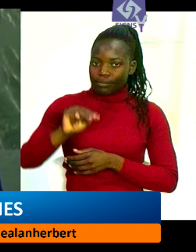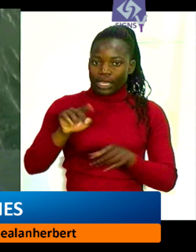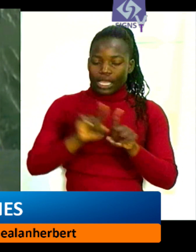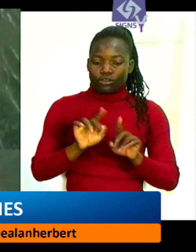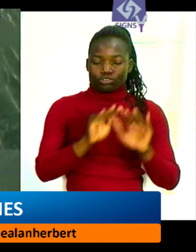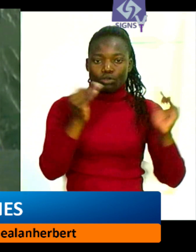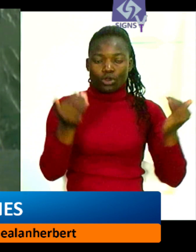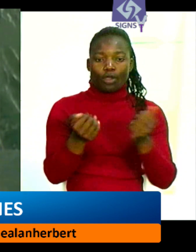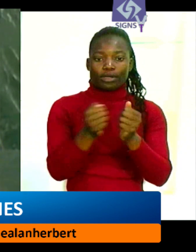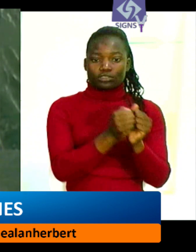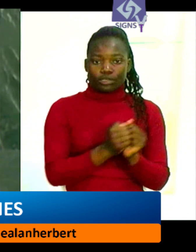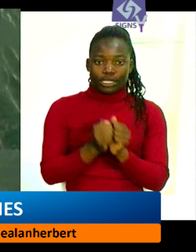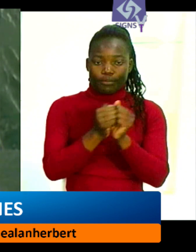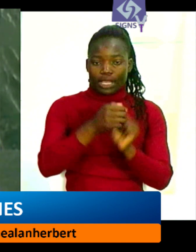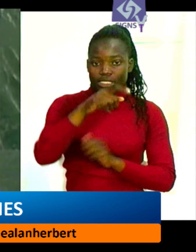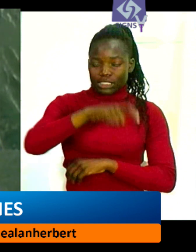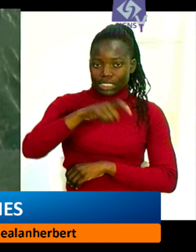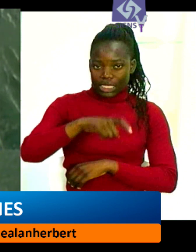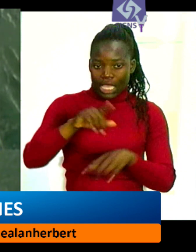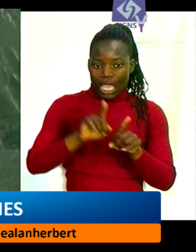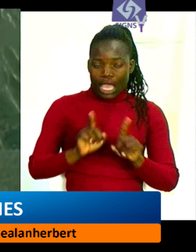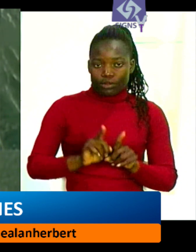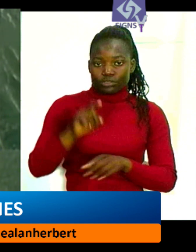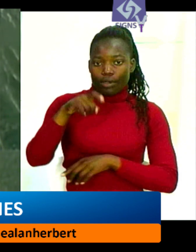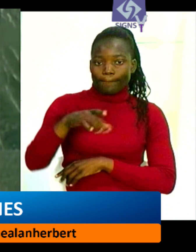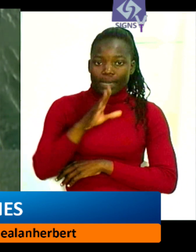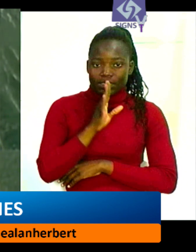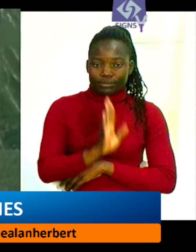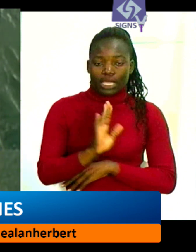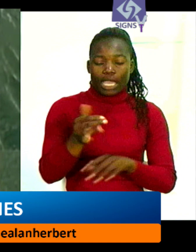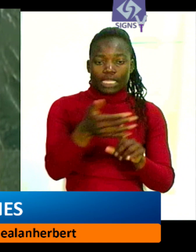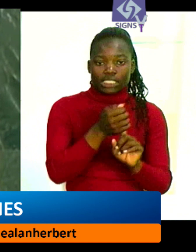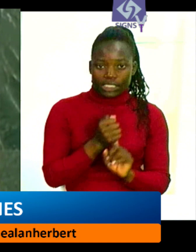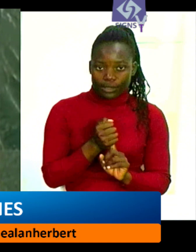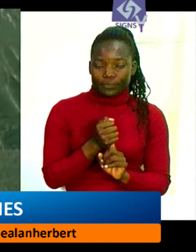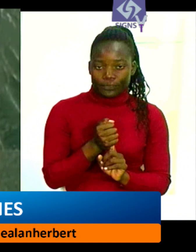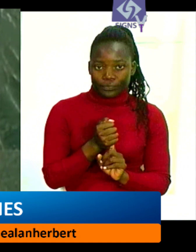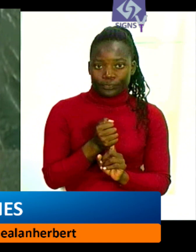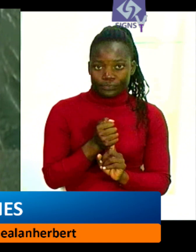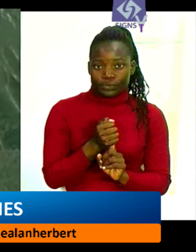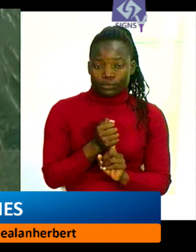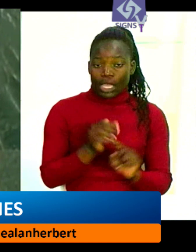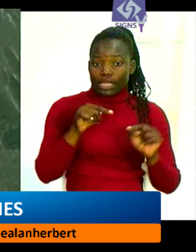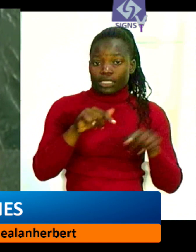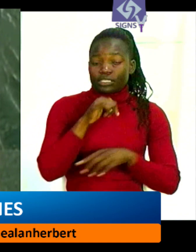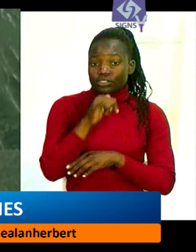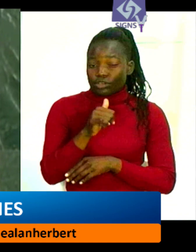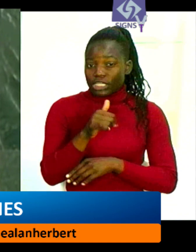international collective action, and global solidarity is most needed and should be